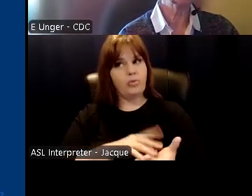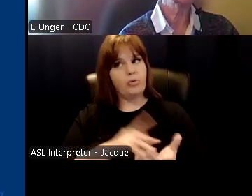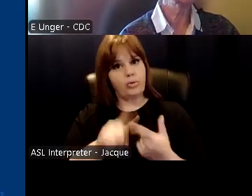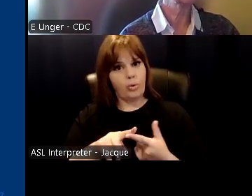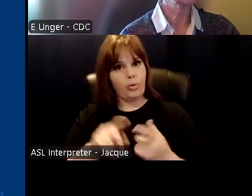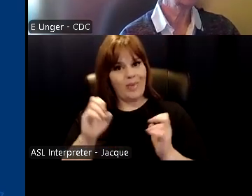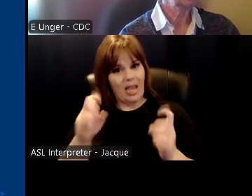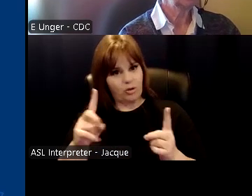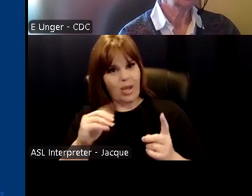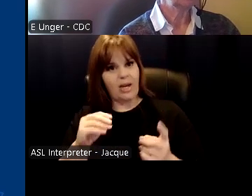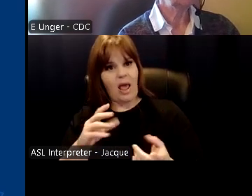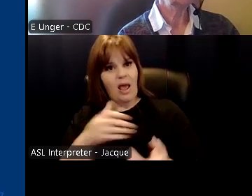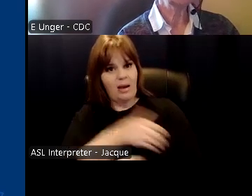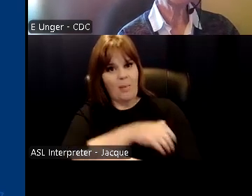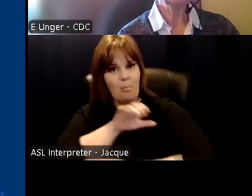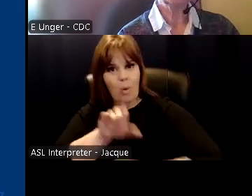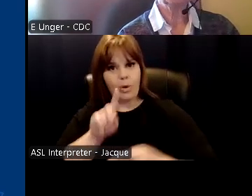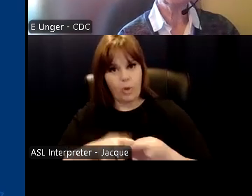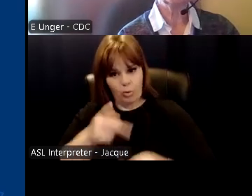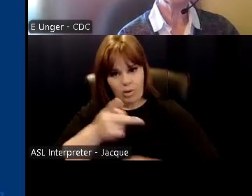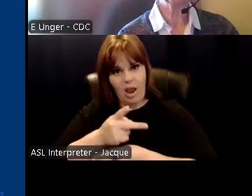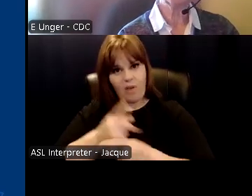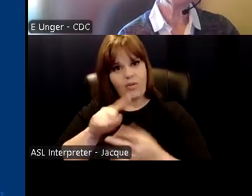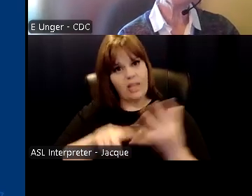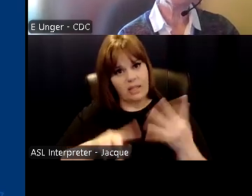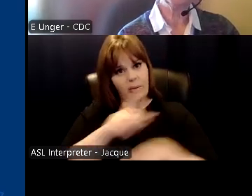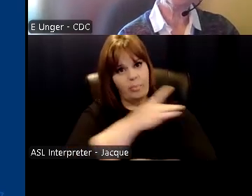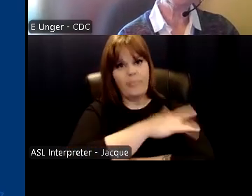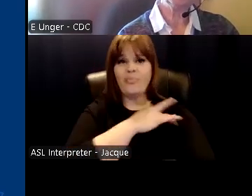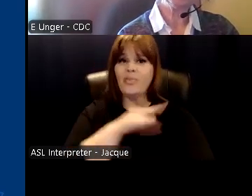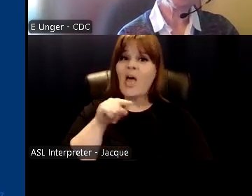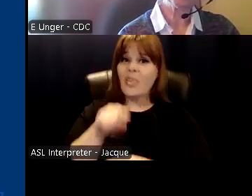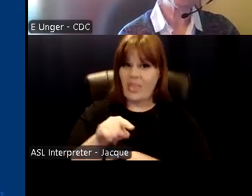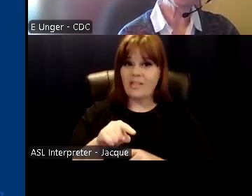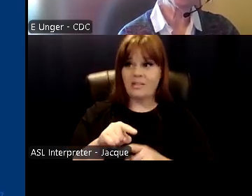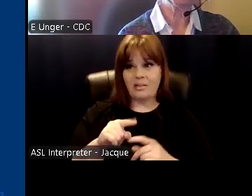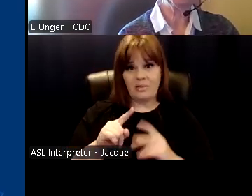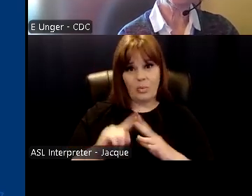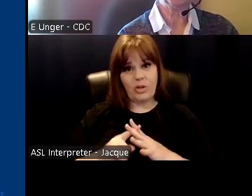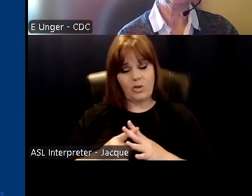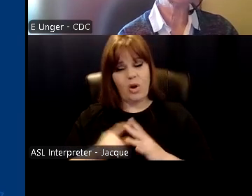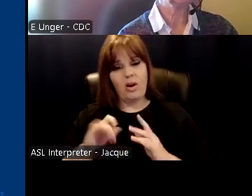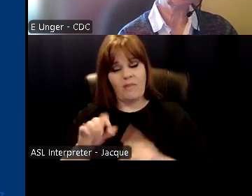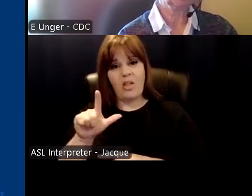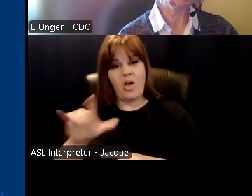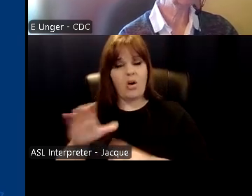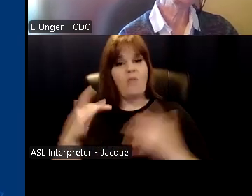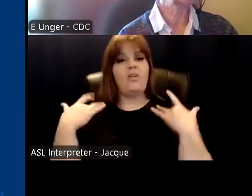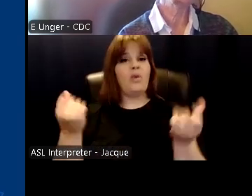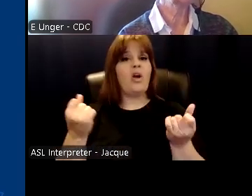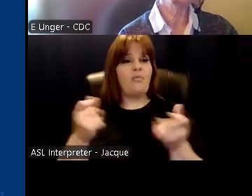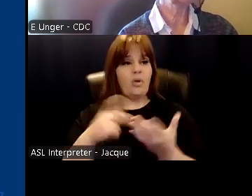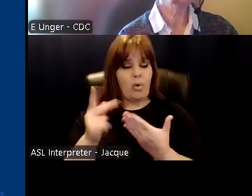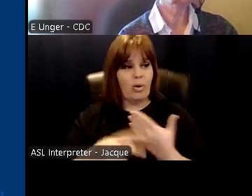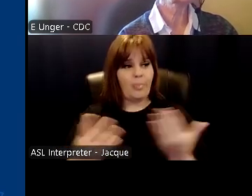patients. And this was the impetus for the Long COVID and Fatiguing Illness Recovery Program.